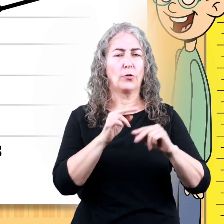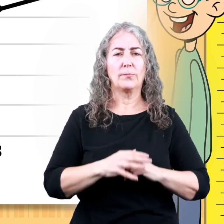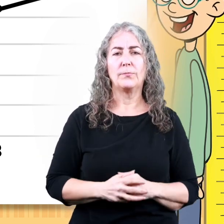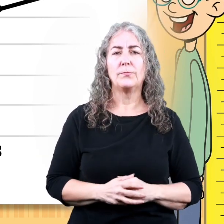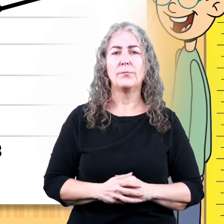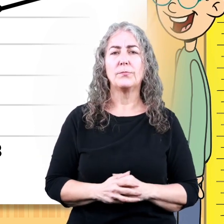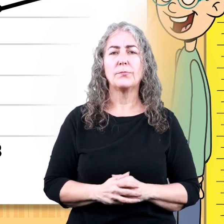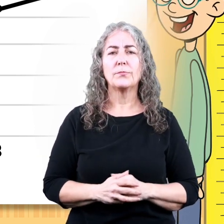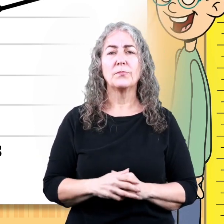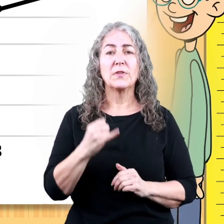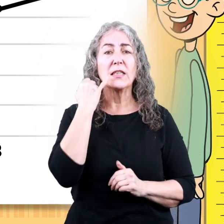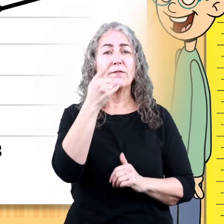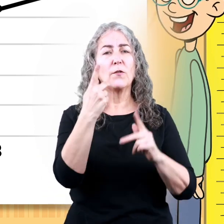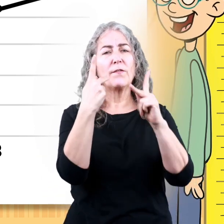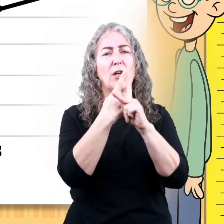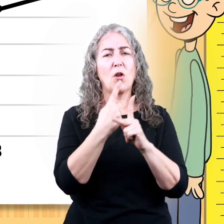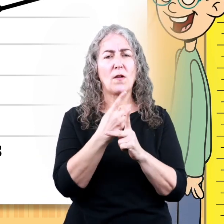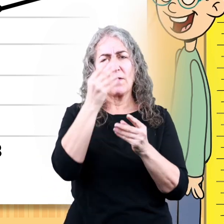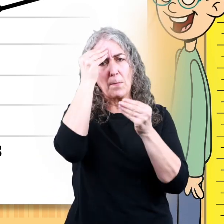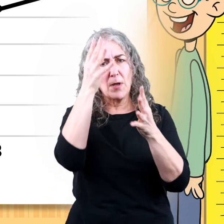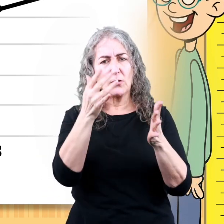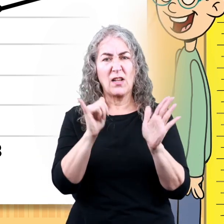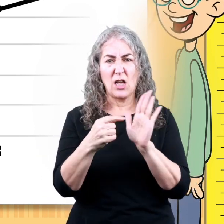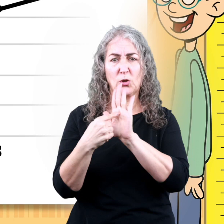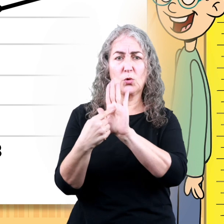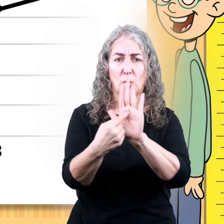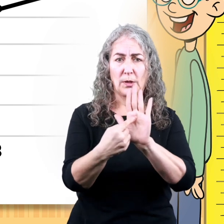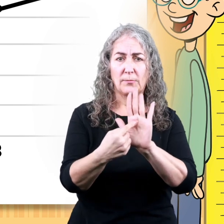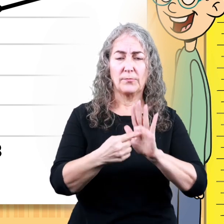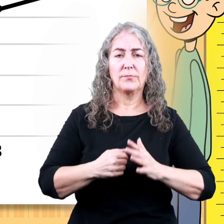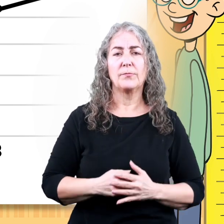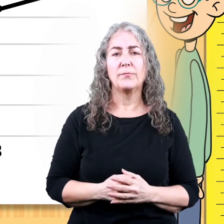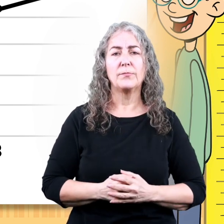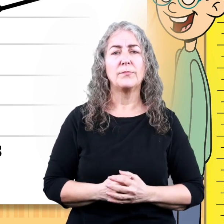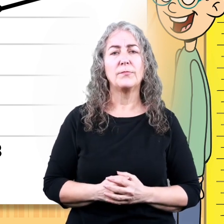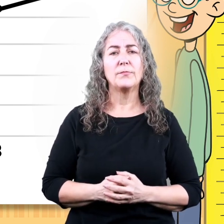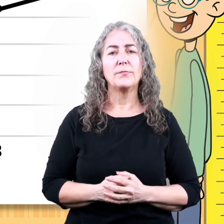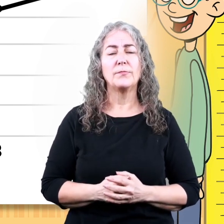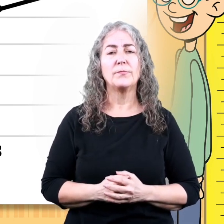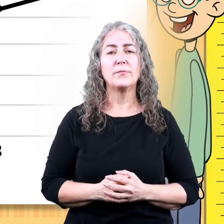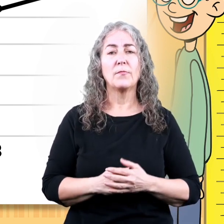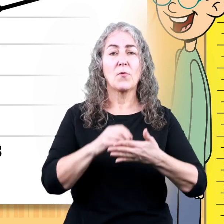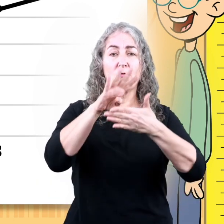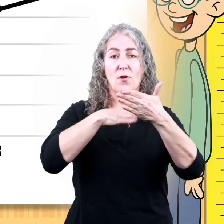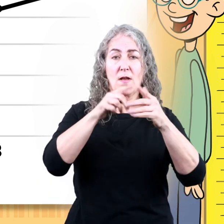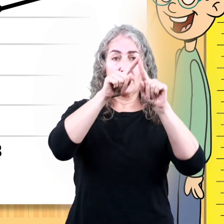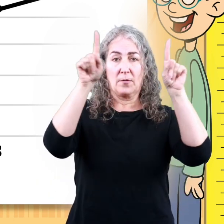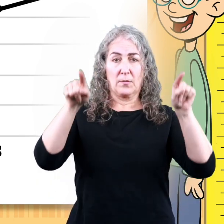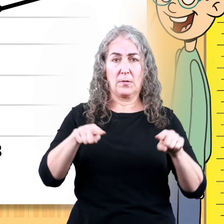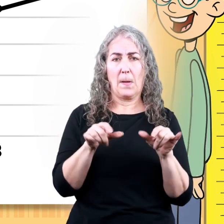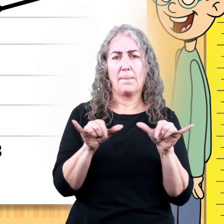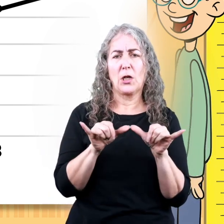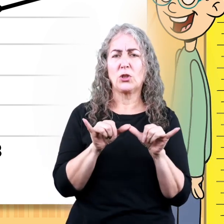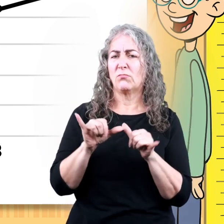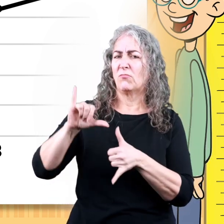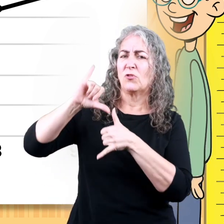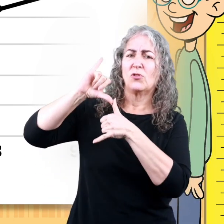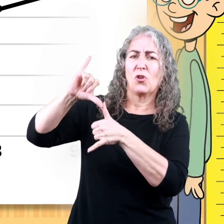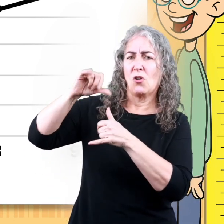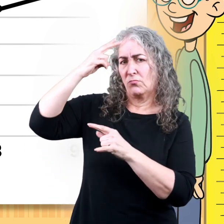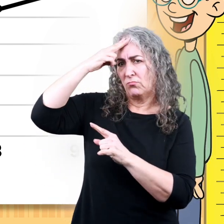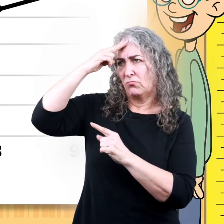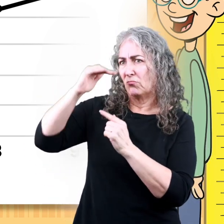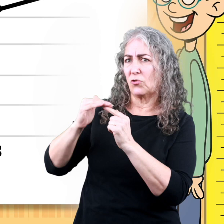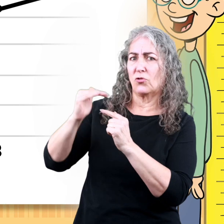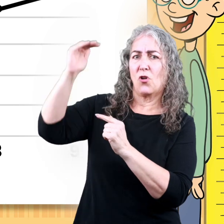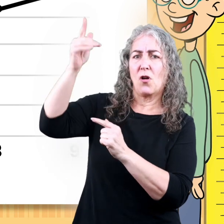a look at the graph and see if you can figure out what information it's showing. This graph is measuring how tall Noah